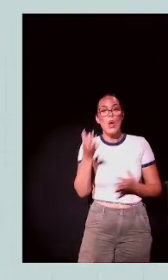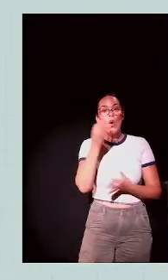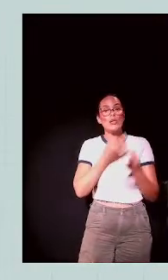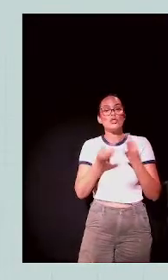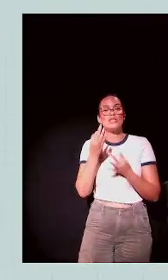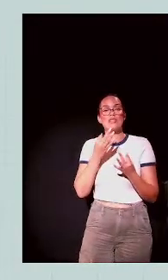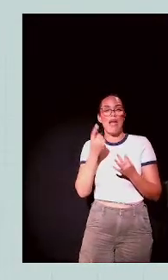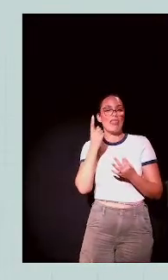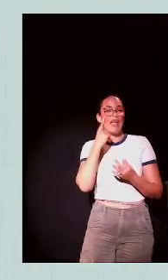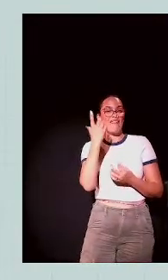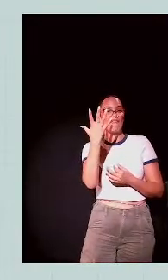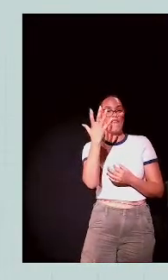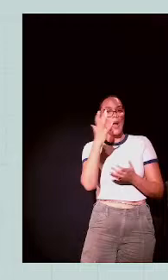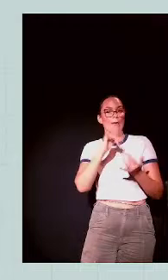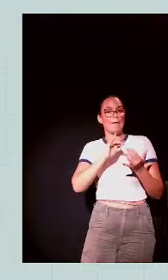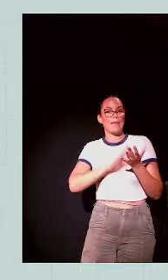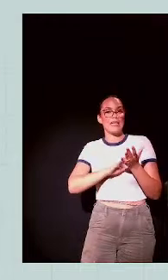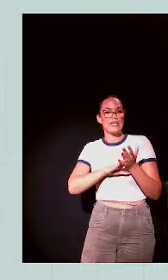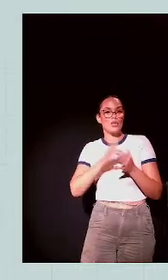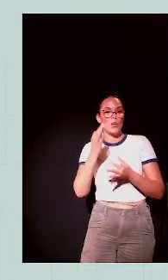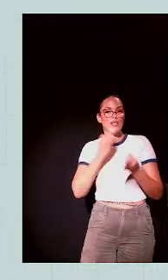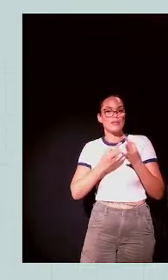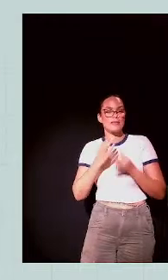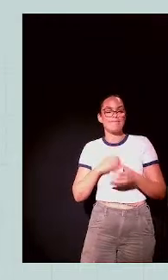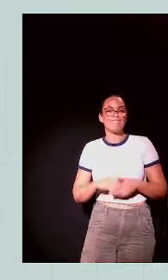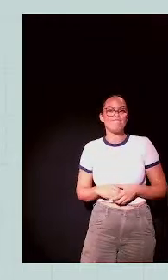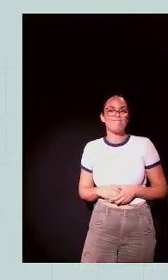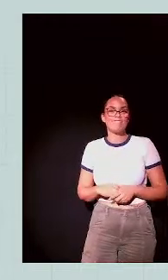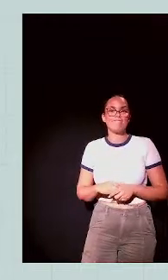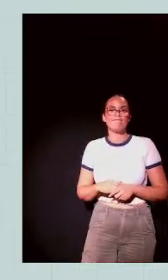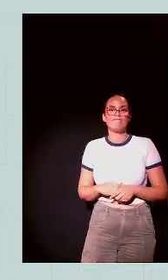got 5 minutes for questions.